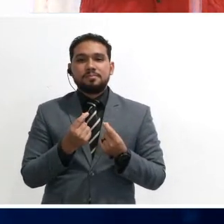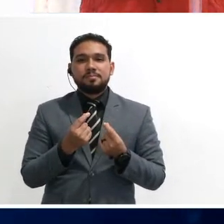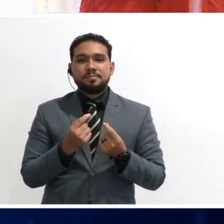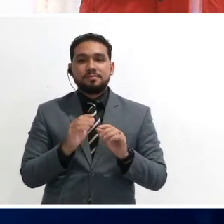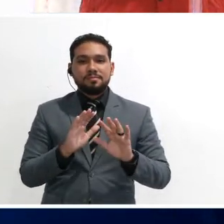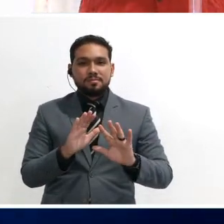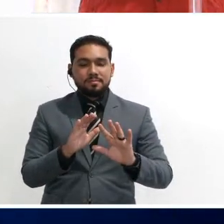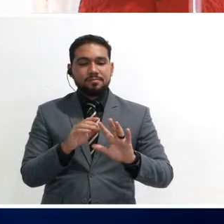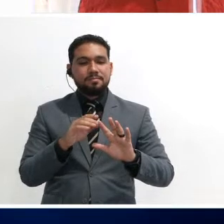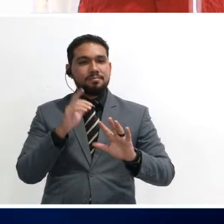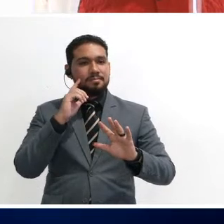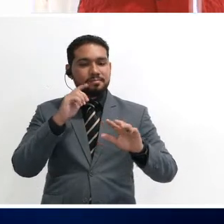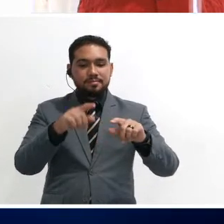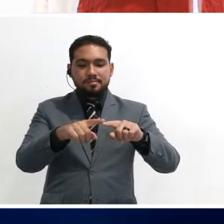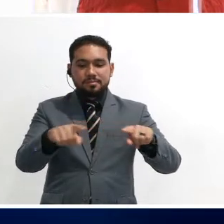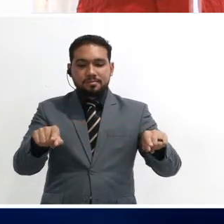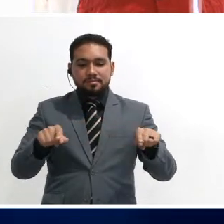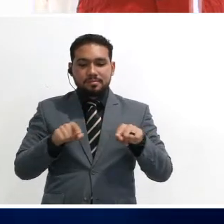area.